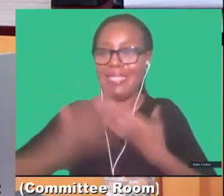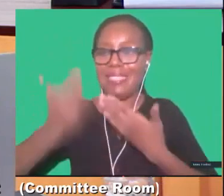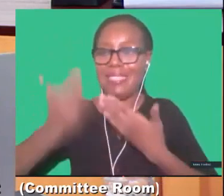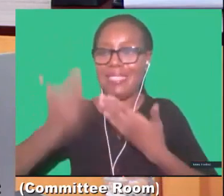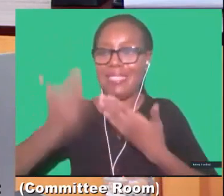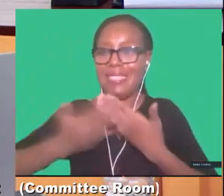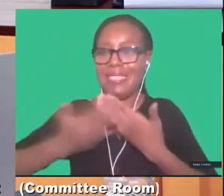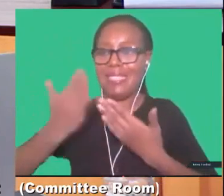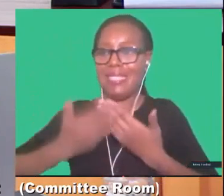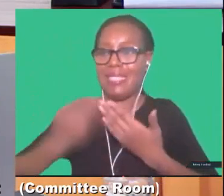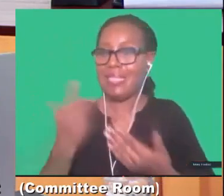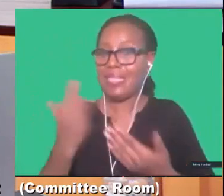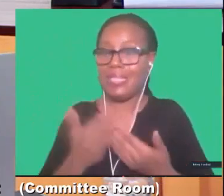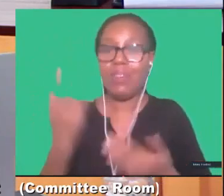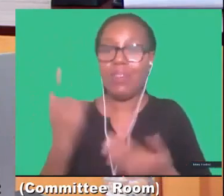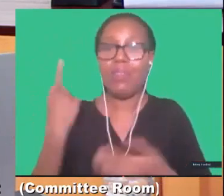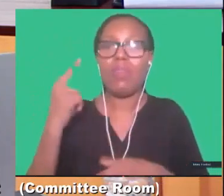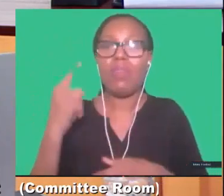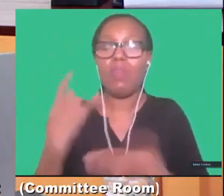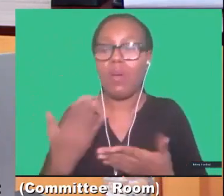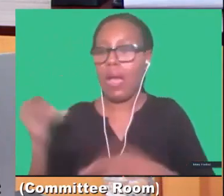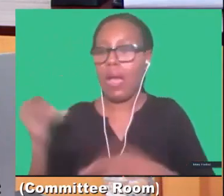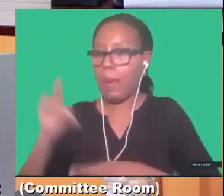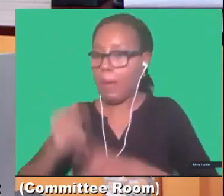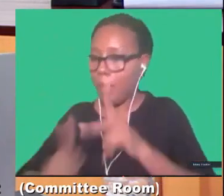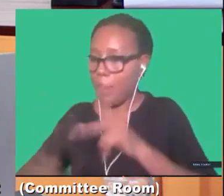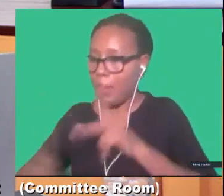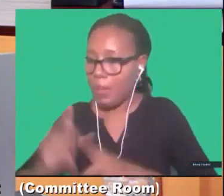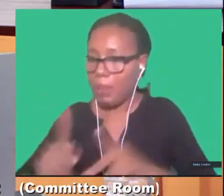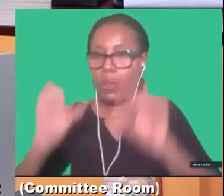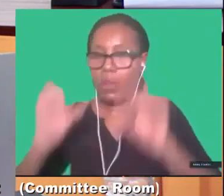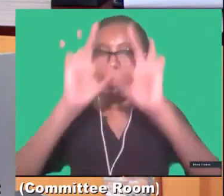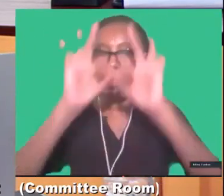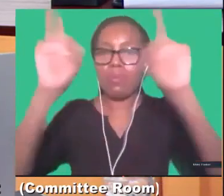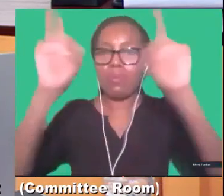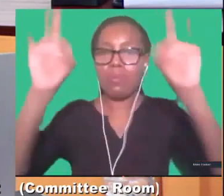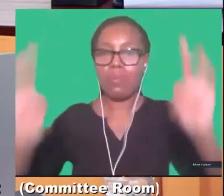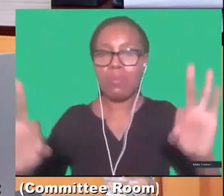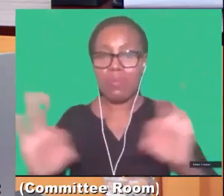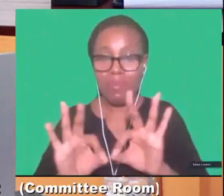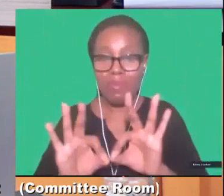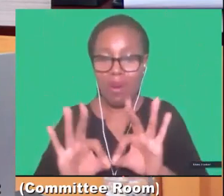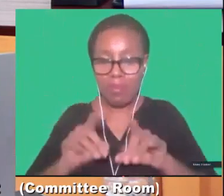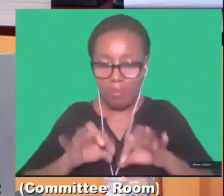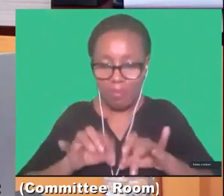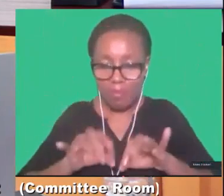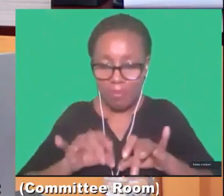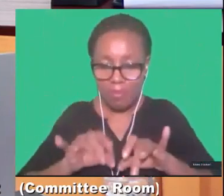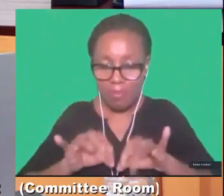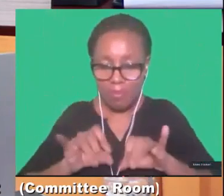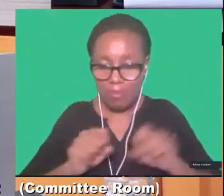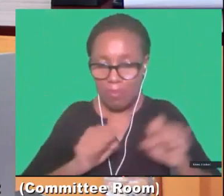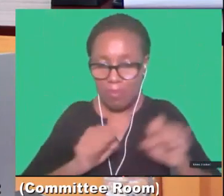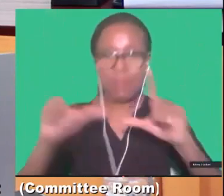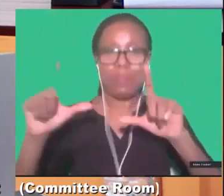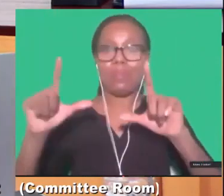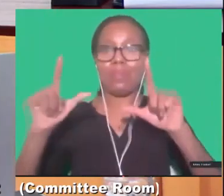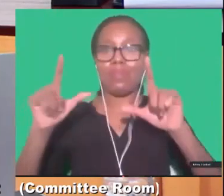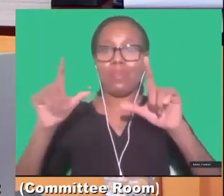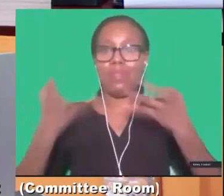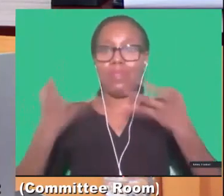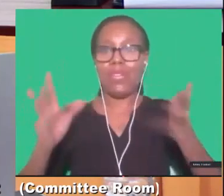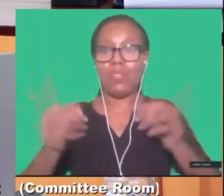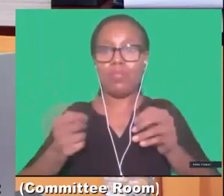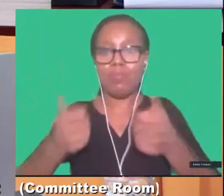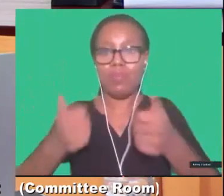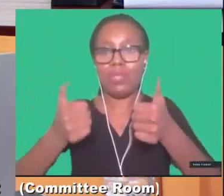the forms and complete their filings, being guided by the system. Now we also have built in